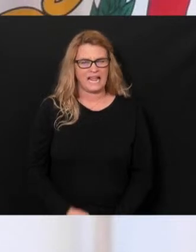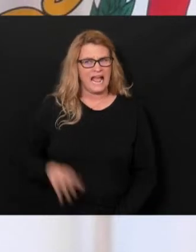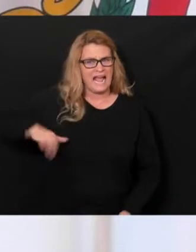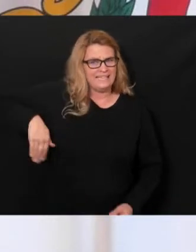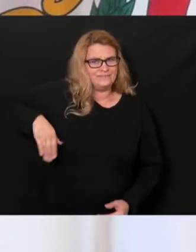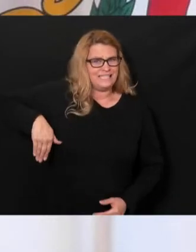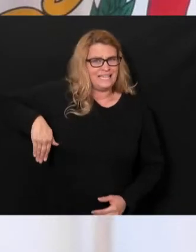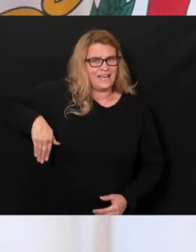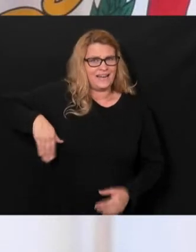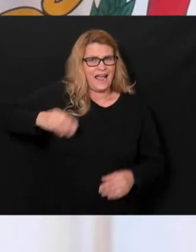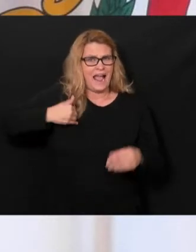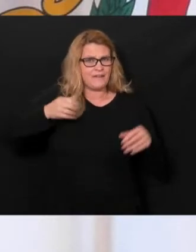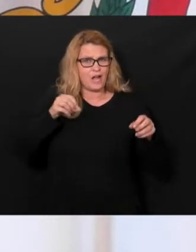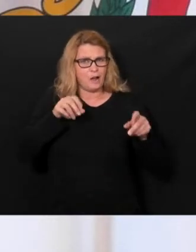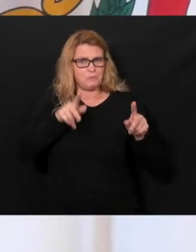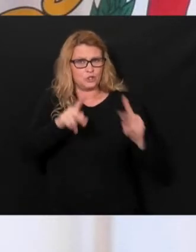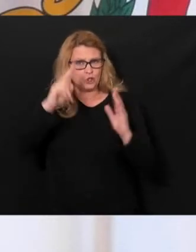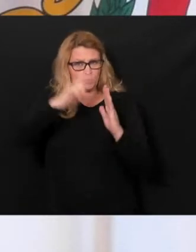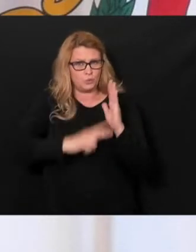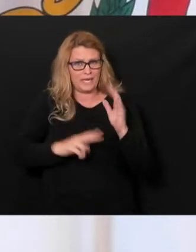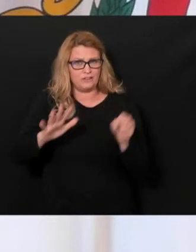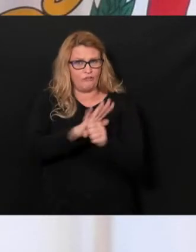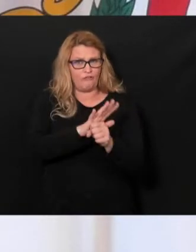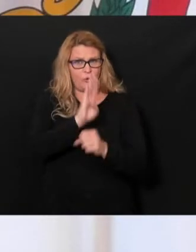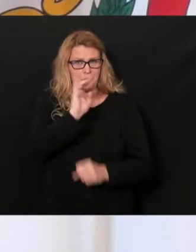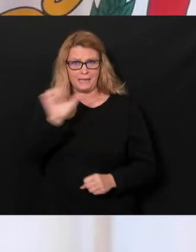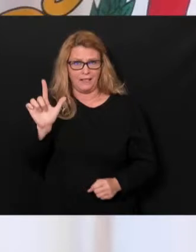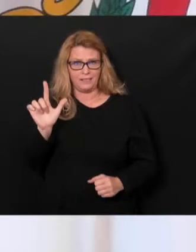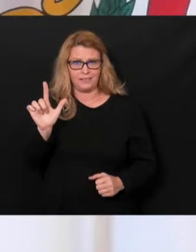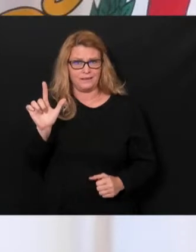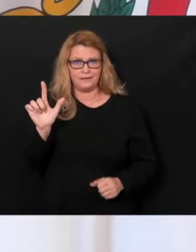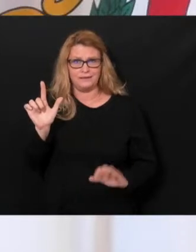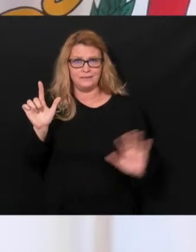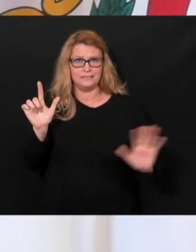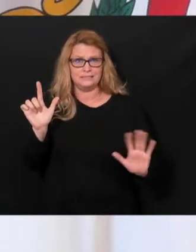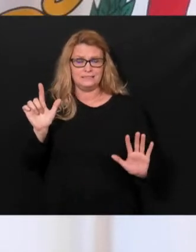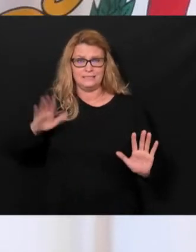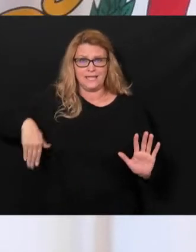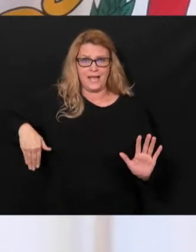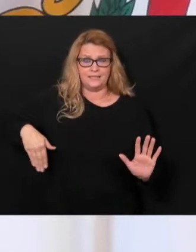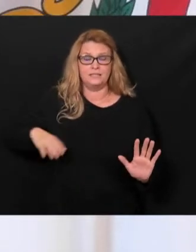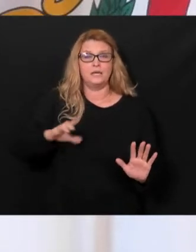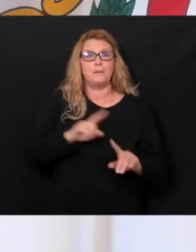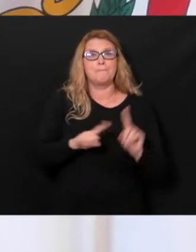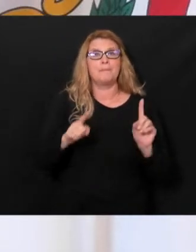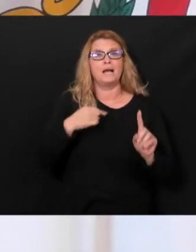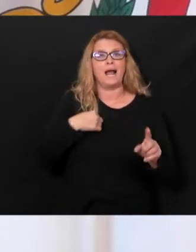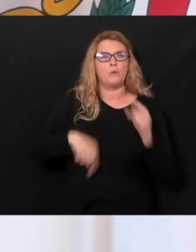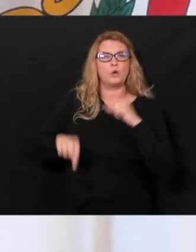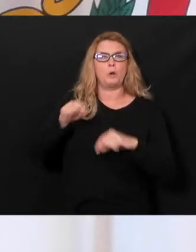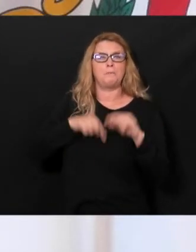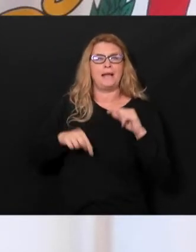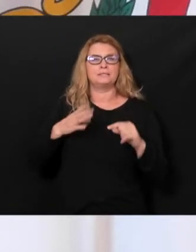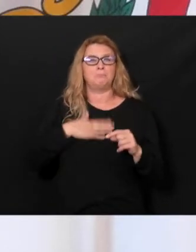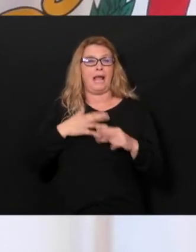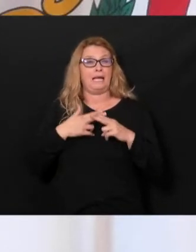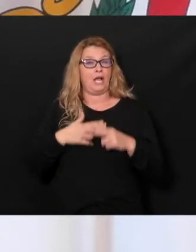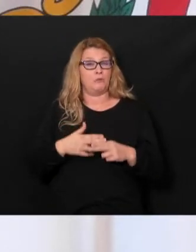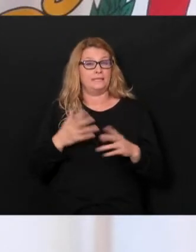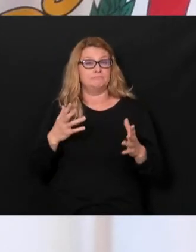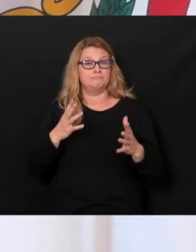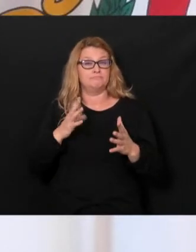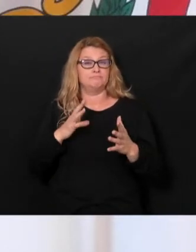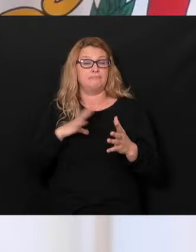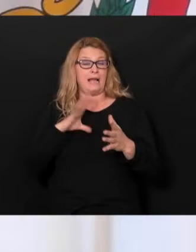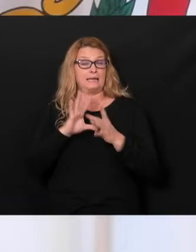I haven't had the opportunity to read and look at the bill at all. But let me just go back to what I've said earlier. first of all,